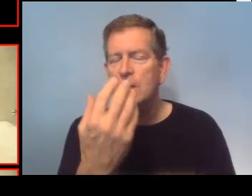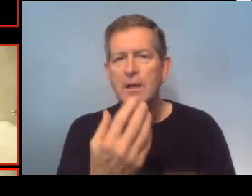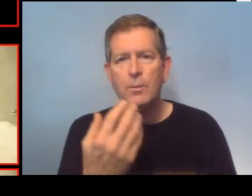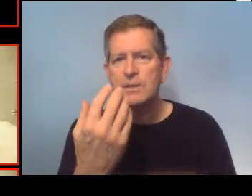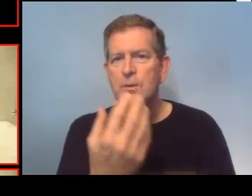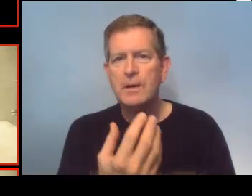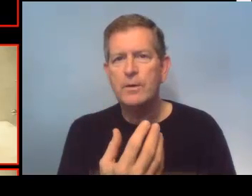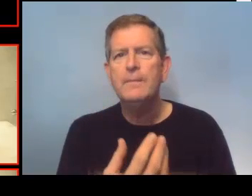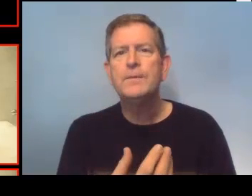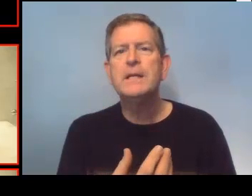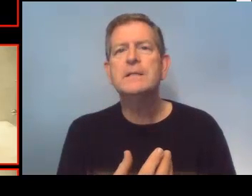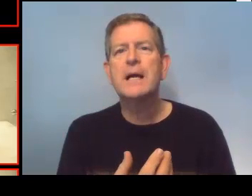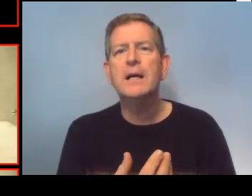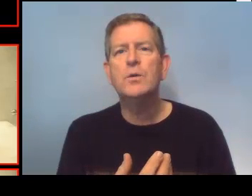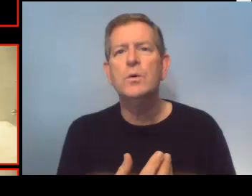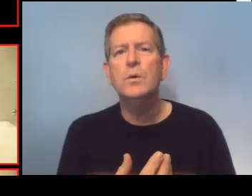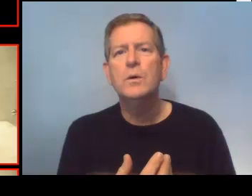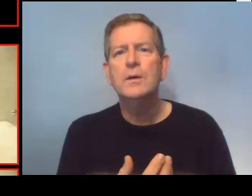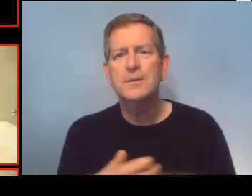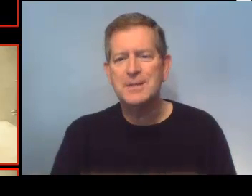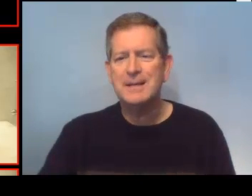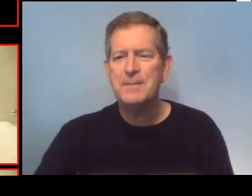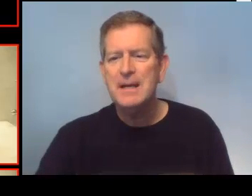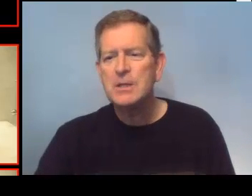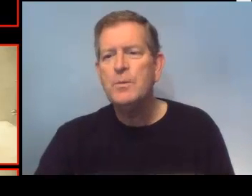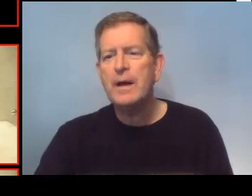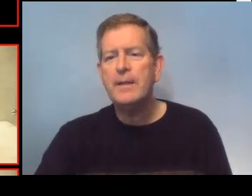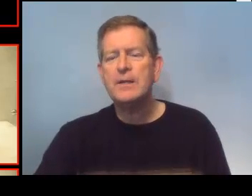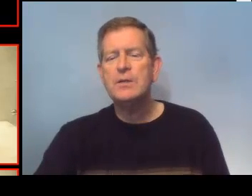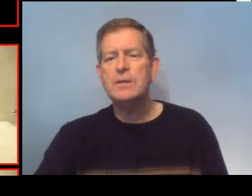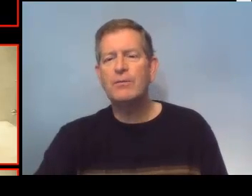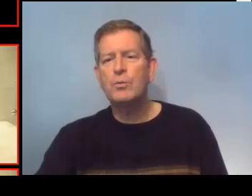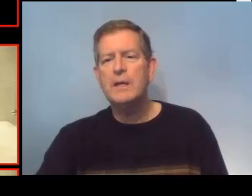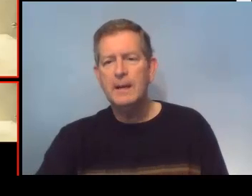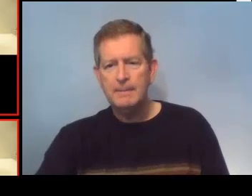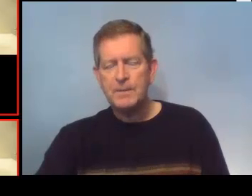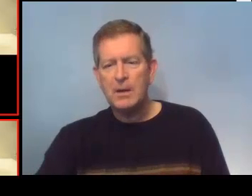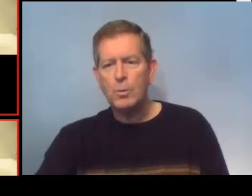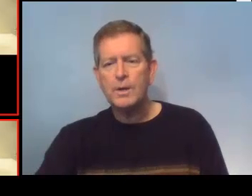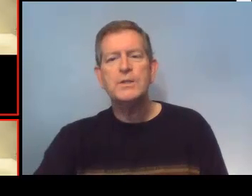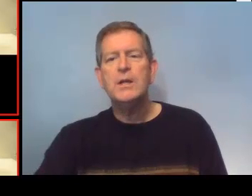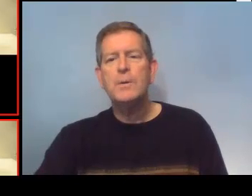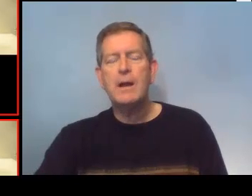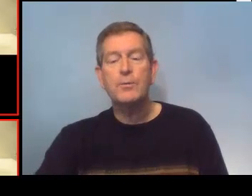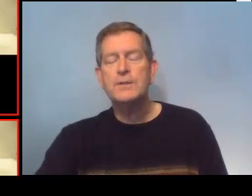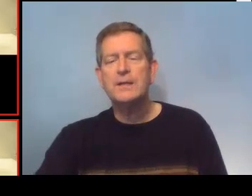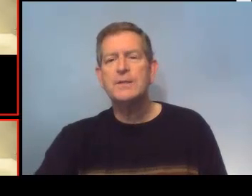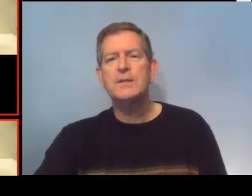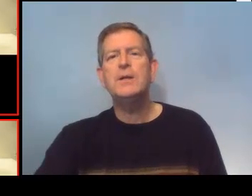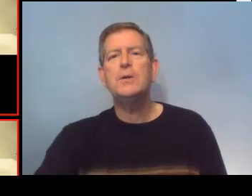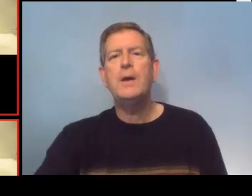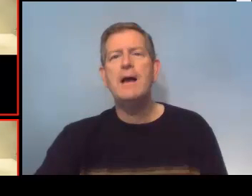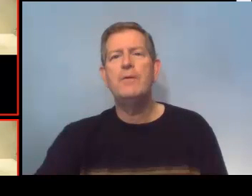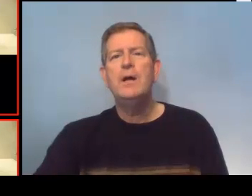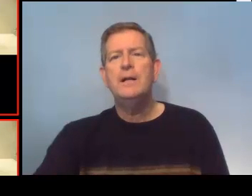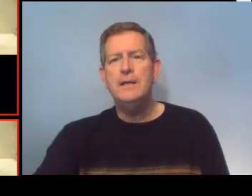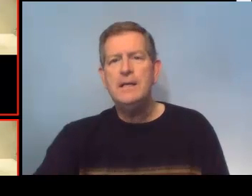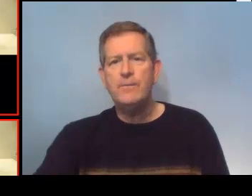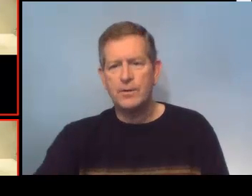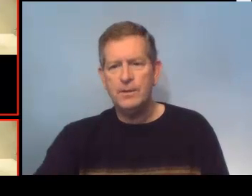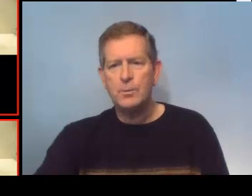change whatsoever. Des sacs à dos. Okay, let's move on to the next series of 3 words, and here we have 3 sentences, and here you